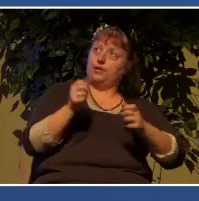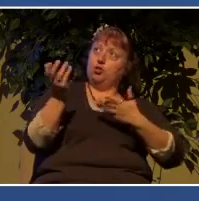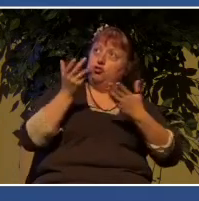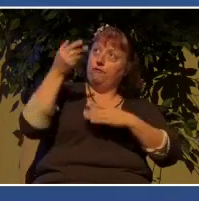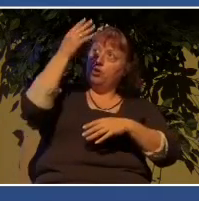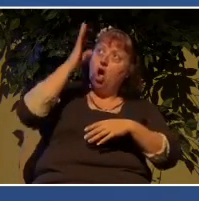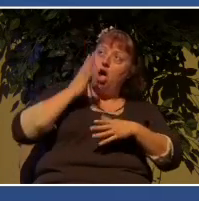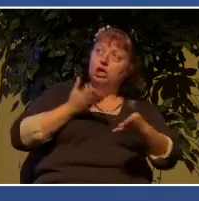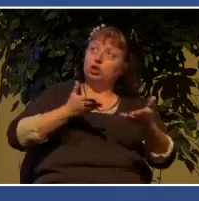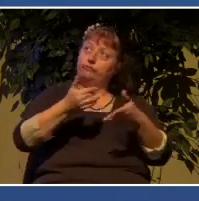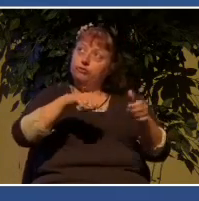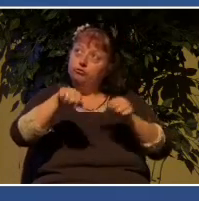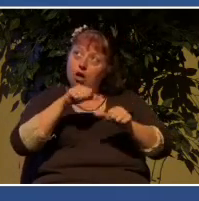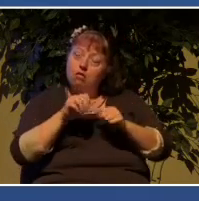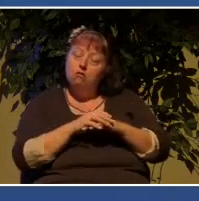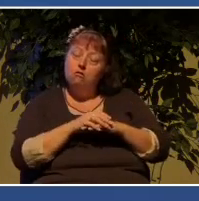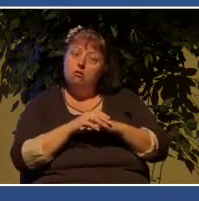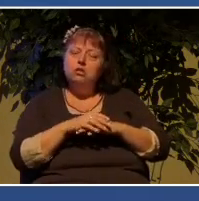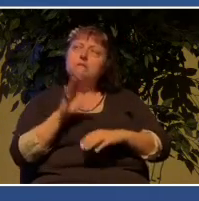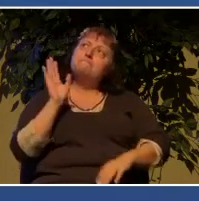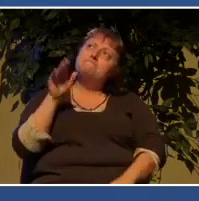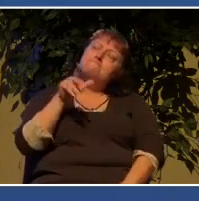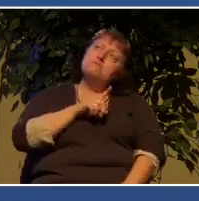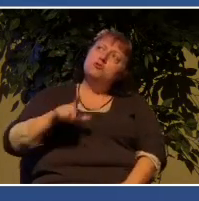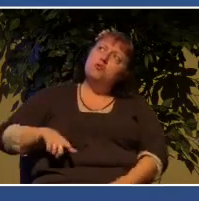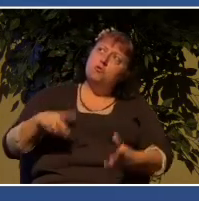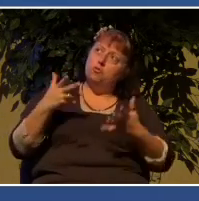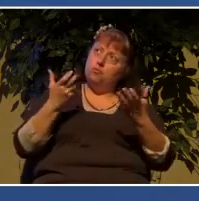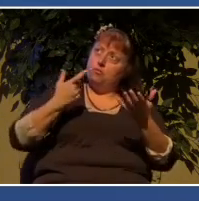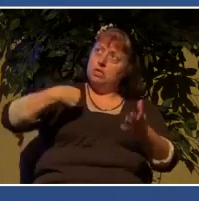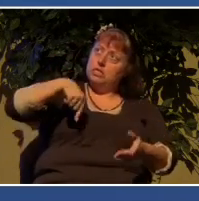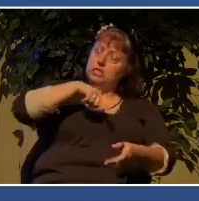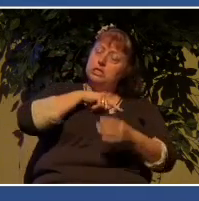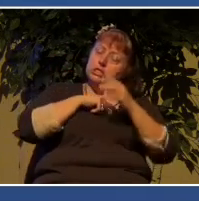other? And I asked him, Lord, do you want us to be